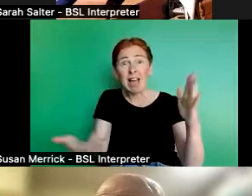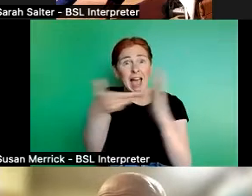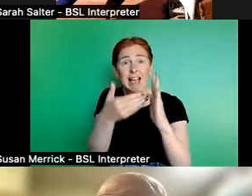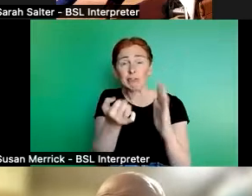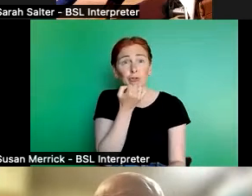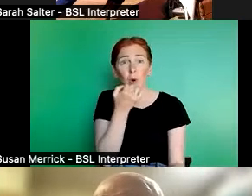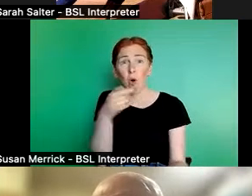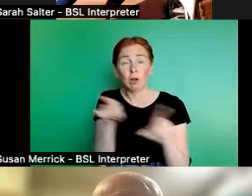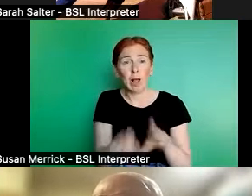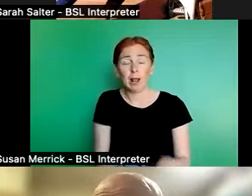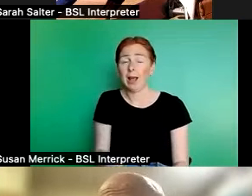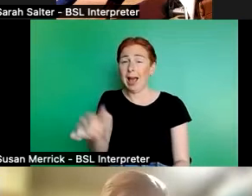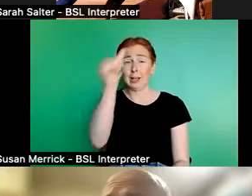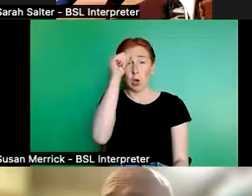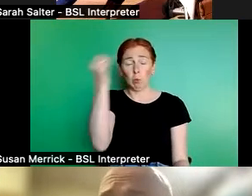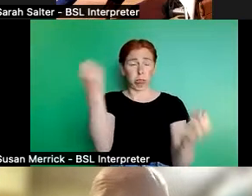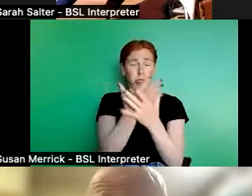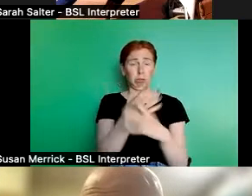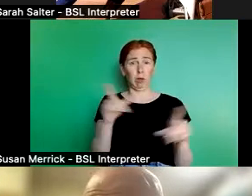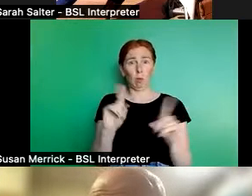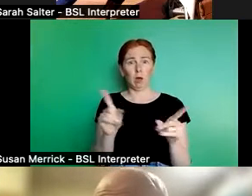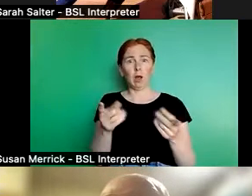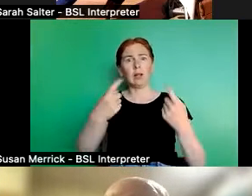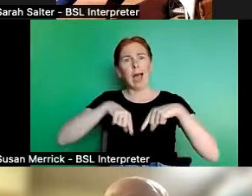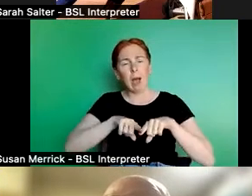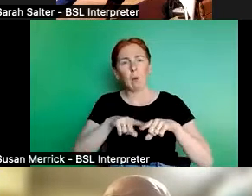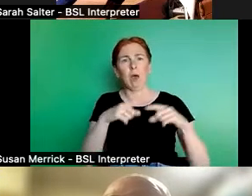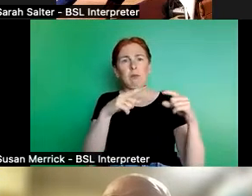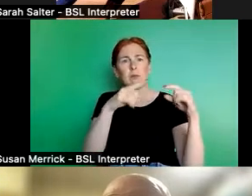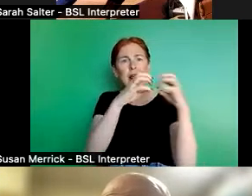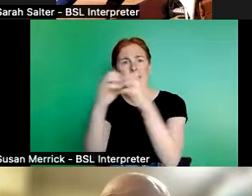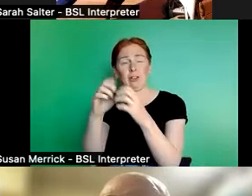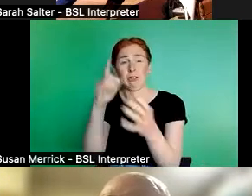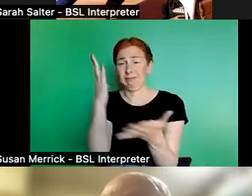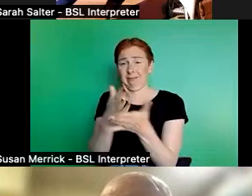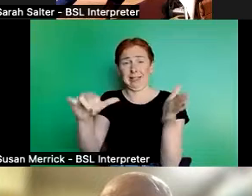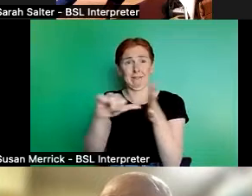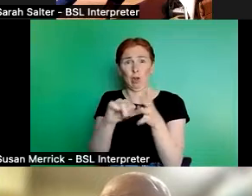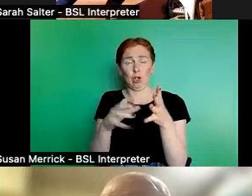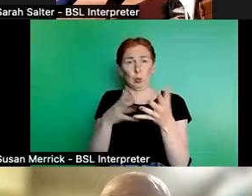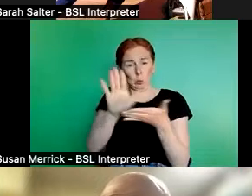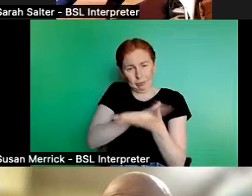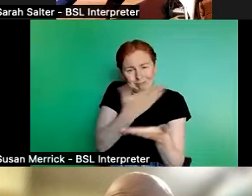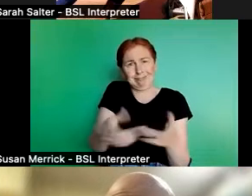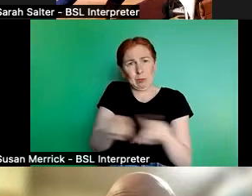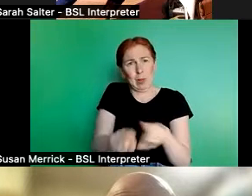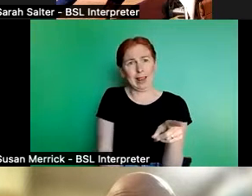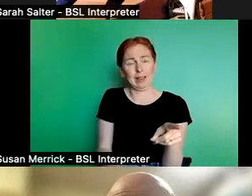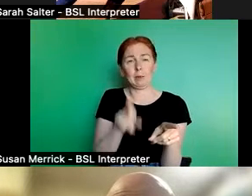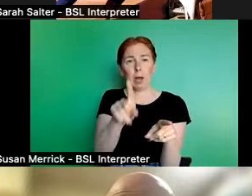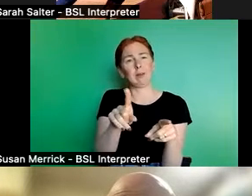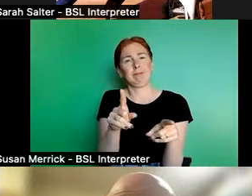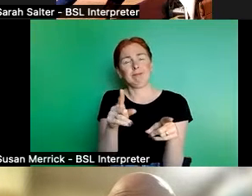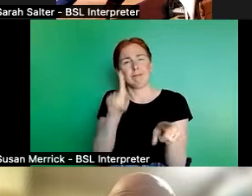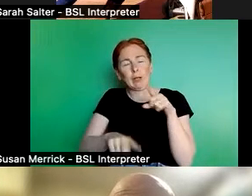our letters are often very difficult to interpret, but that gives you some idea of the notation that we use.